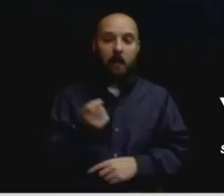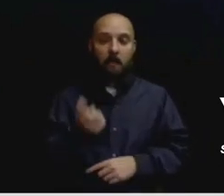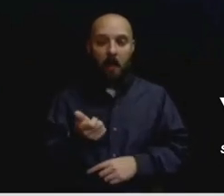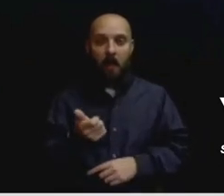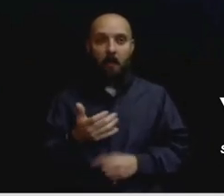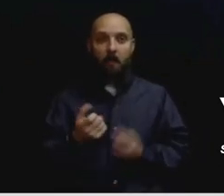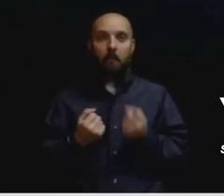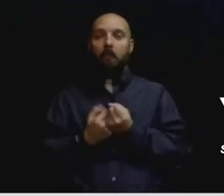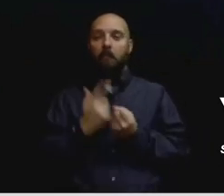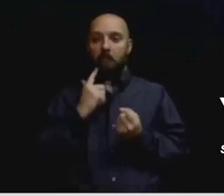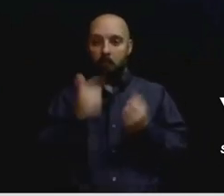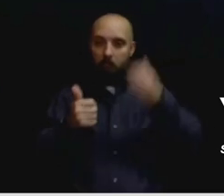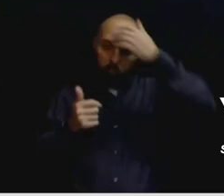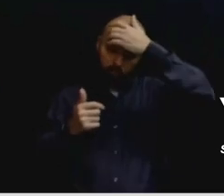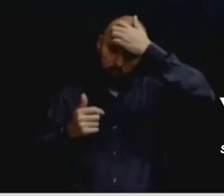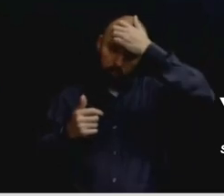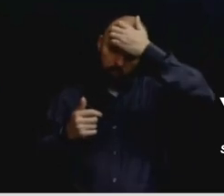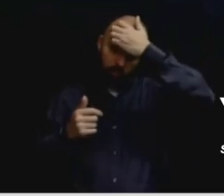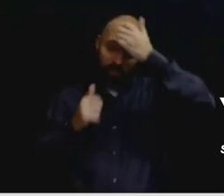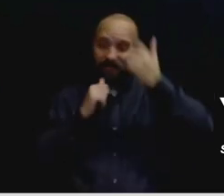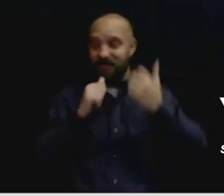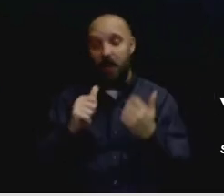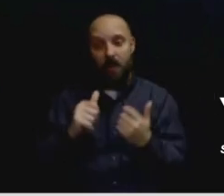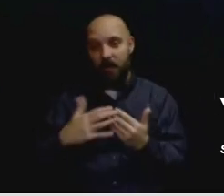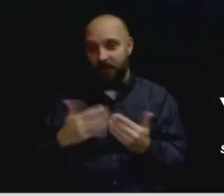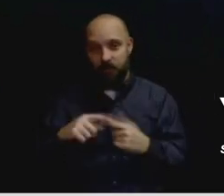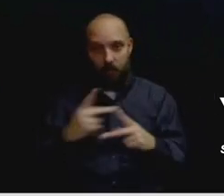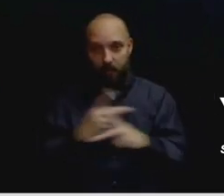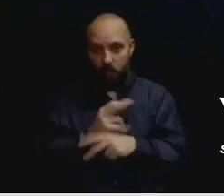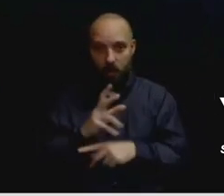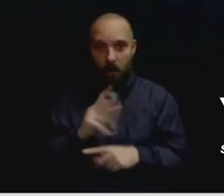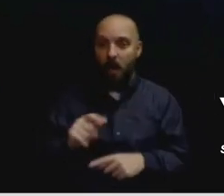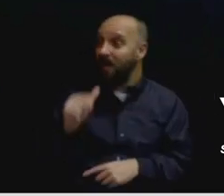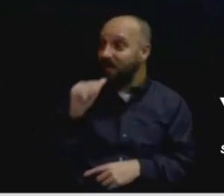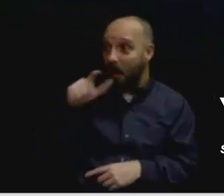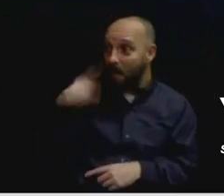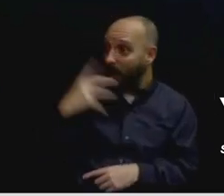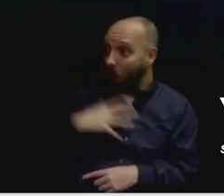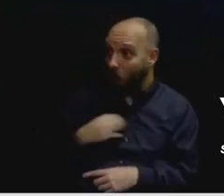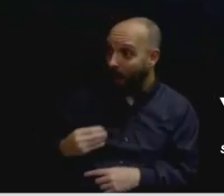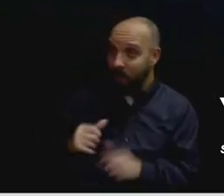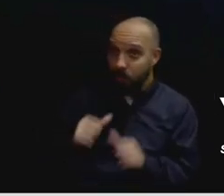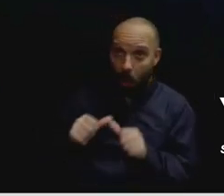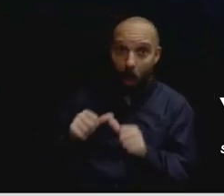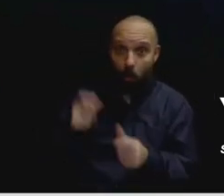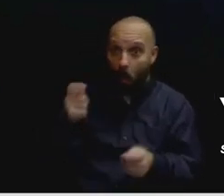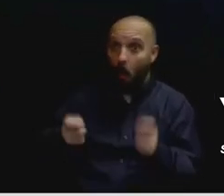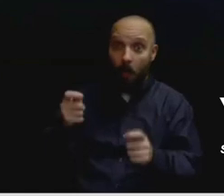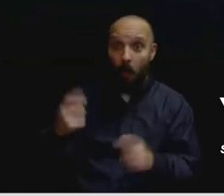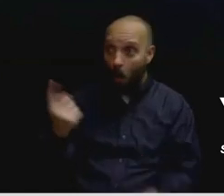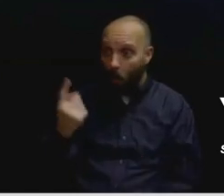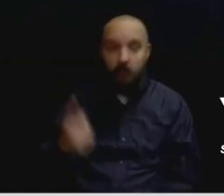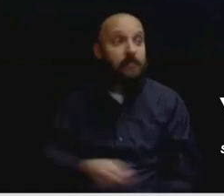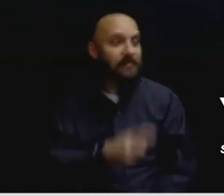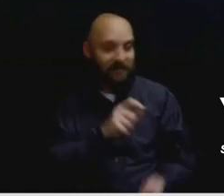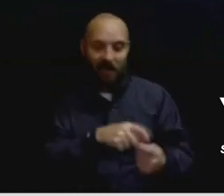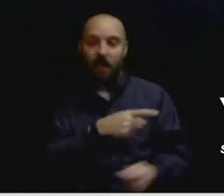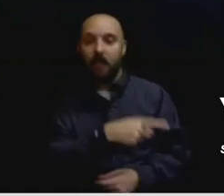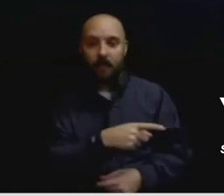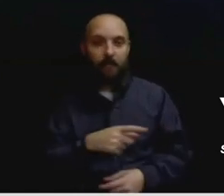not an easy, thing to figure out. But it's not black and white. It's ongoing always. Exactly. And it's going to